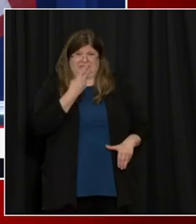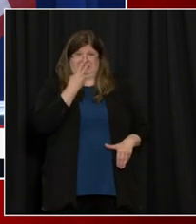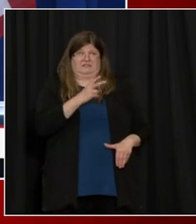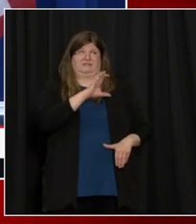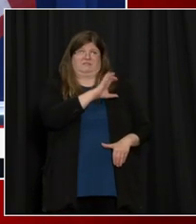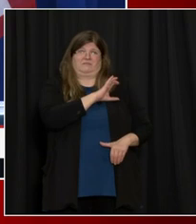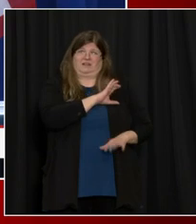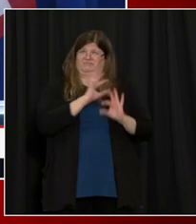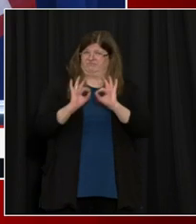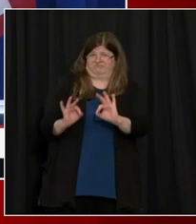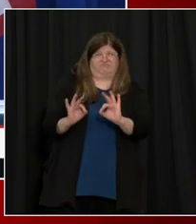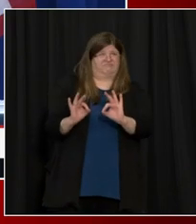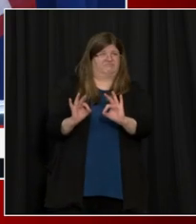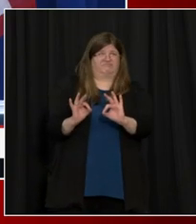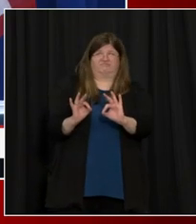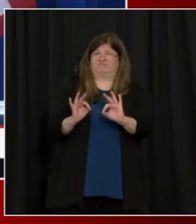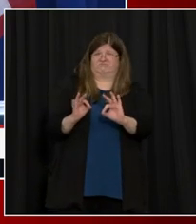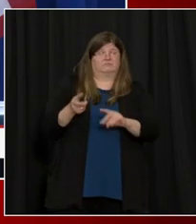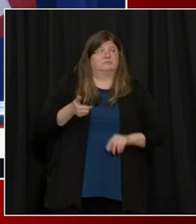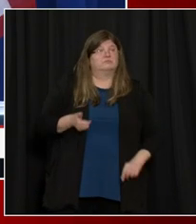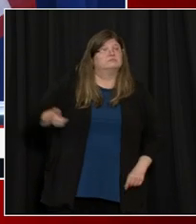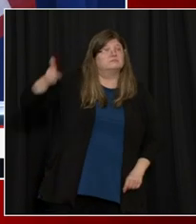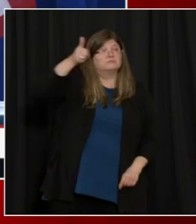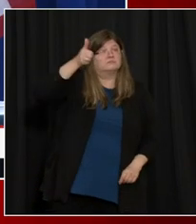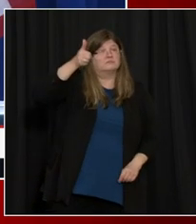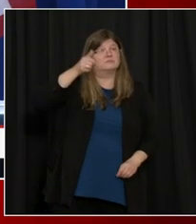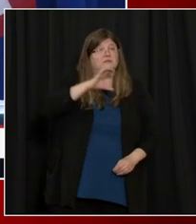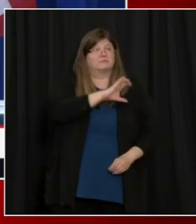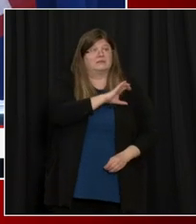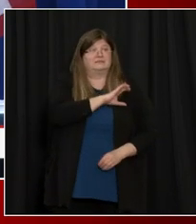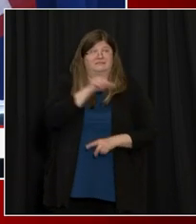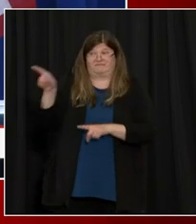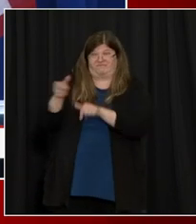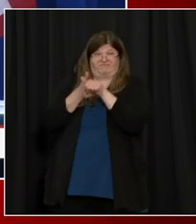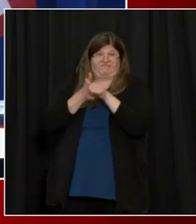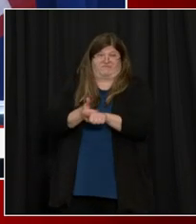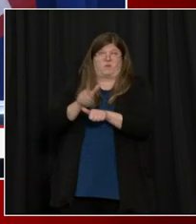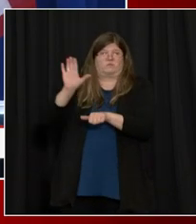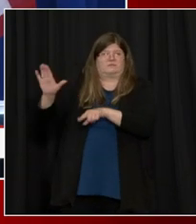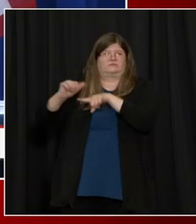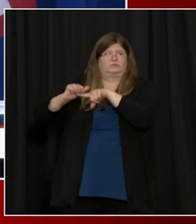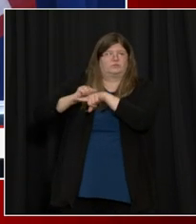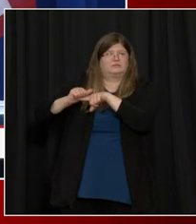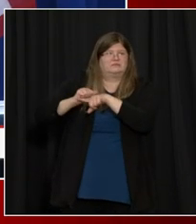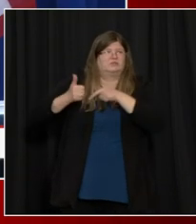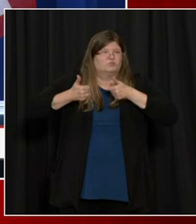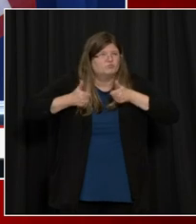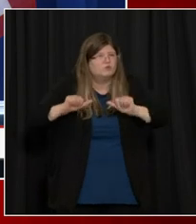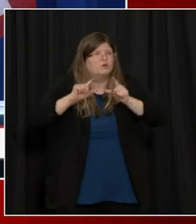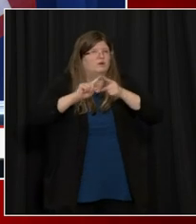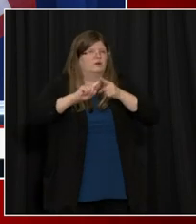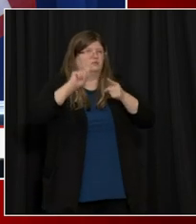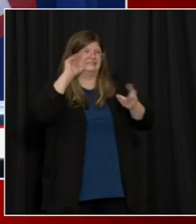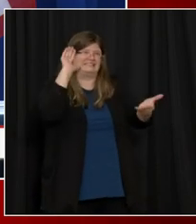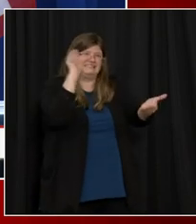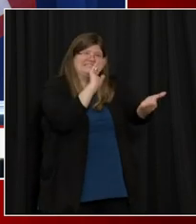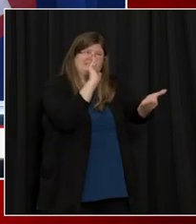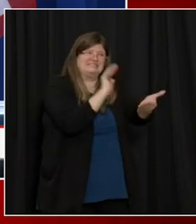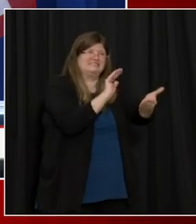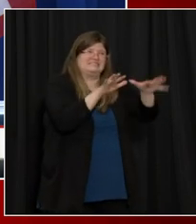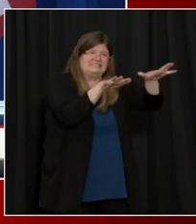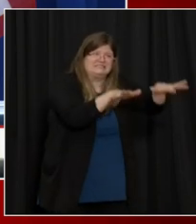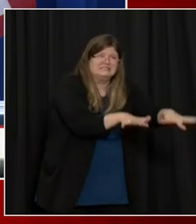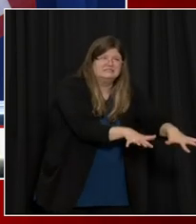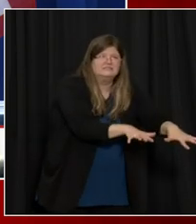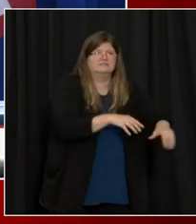chief, followed their training, tried to de-escalate the situation, and anyone